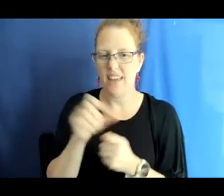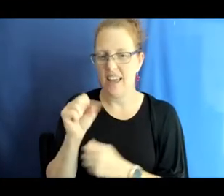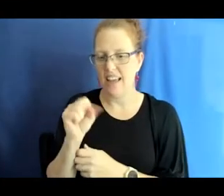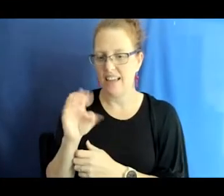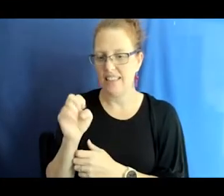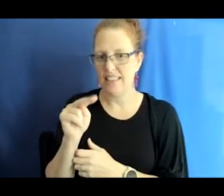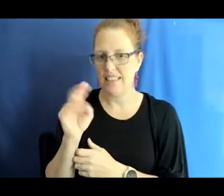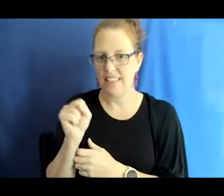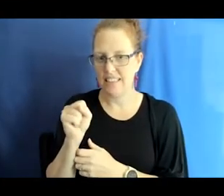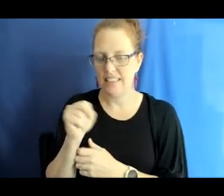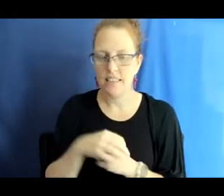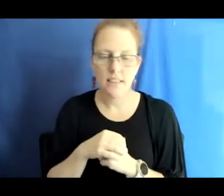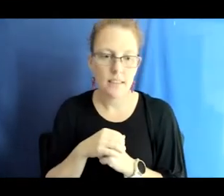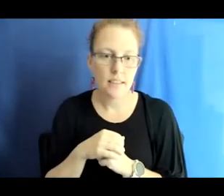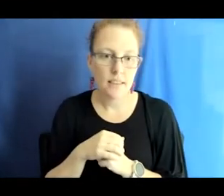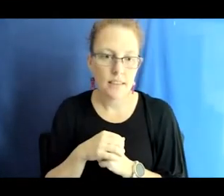I can begin, Mars.